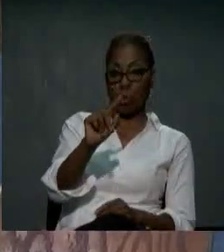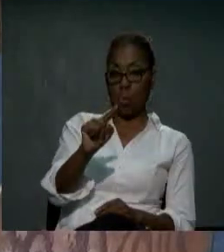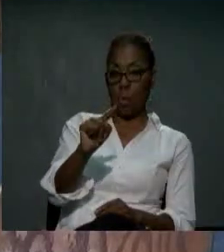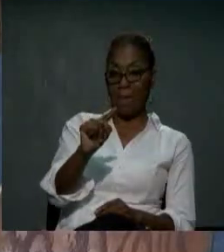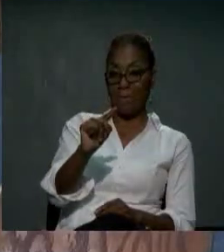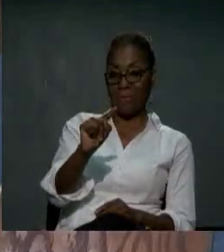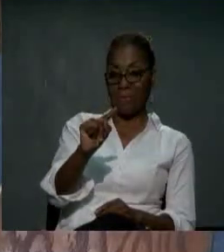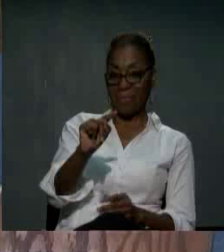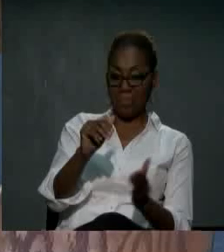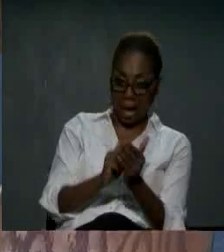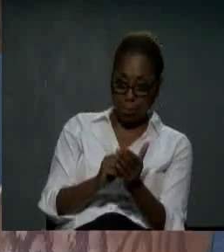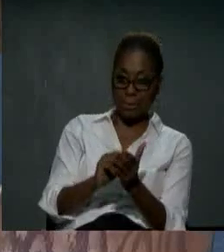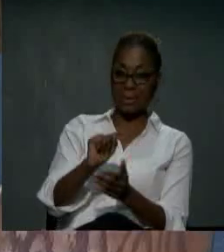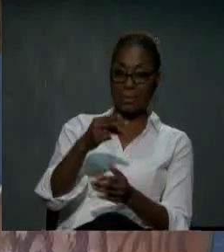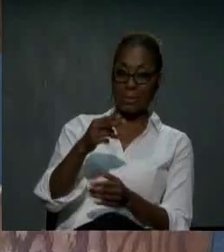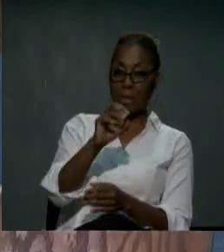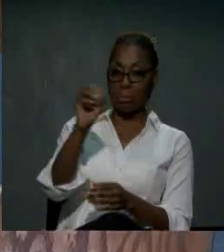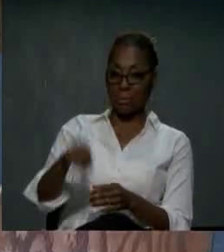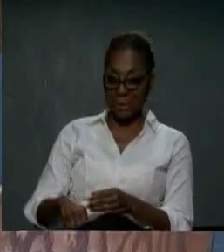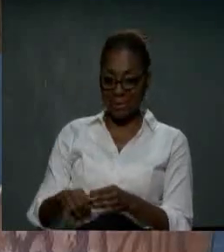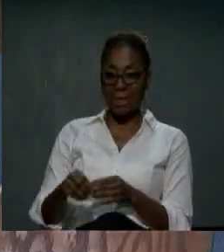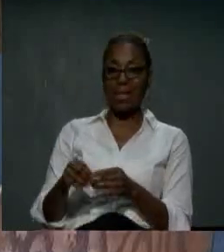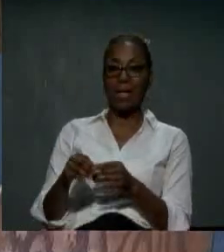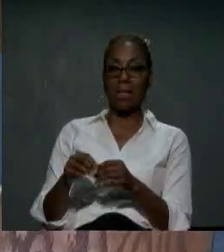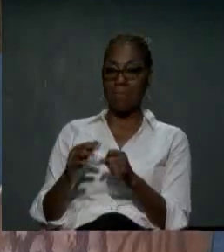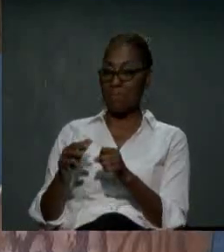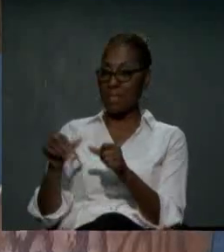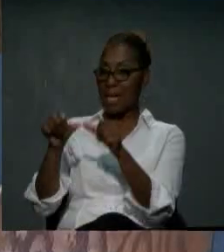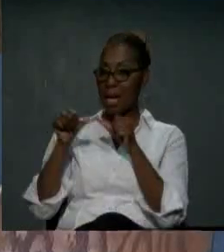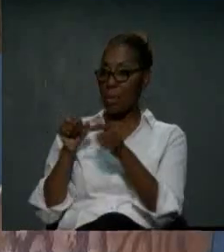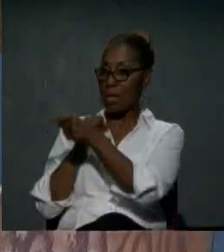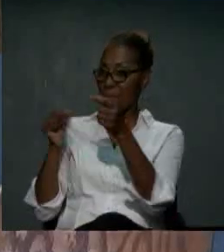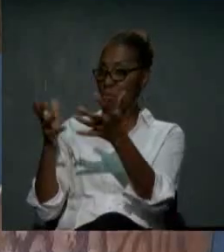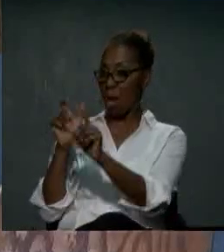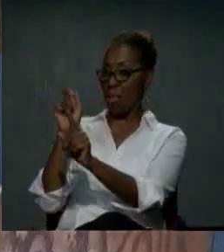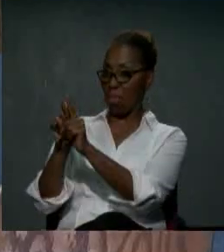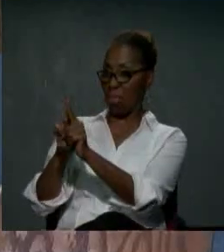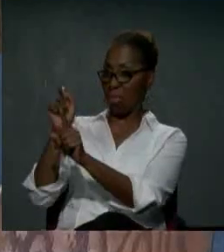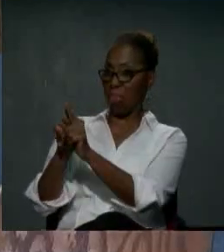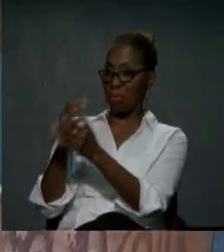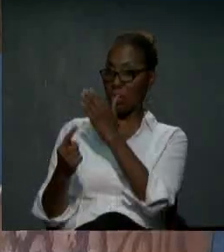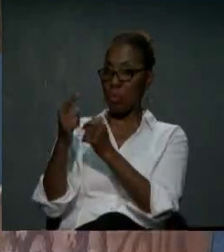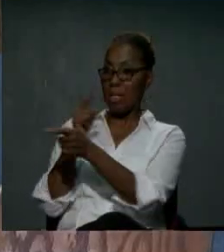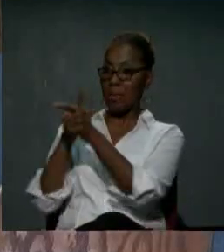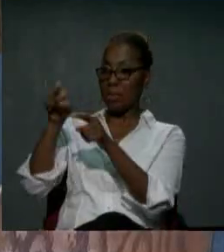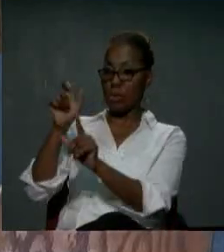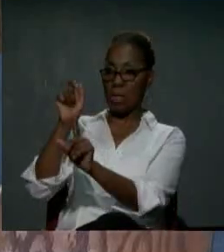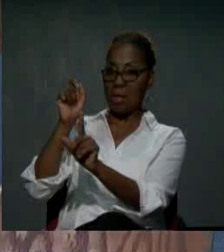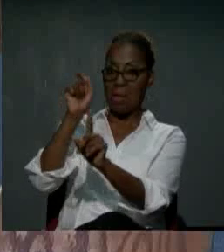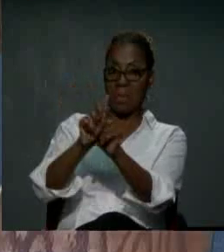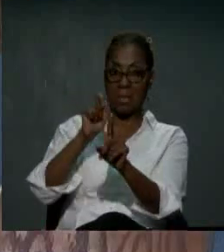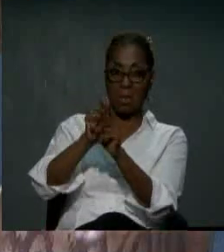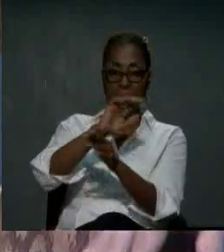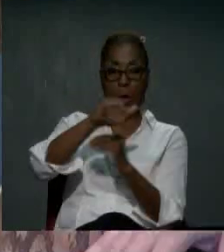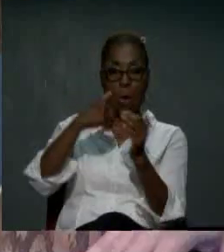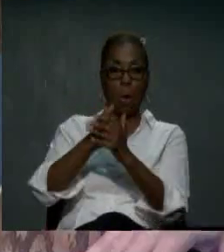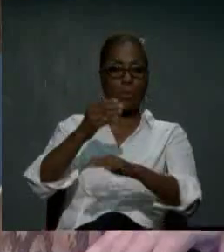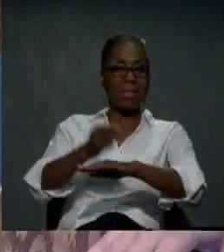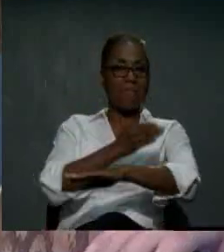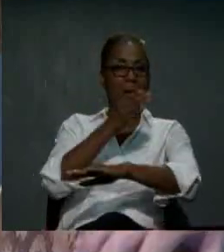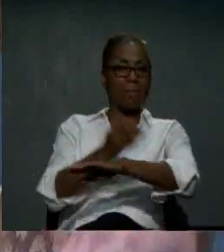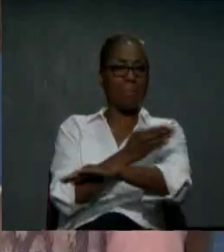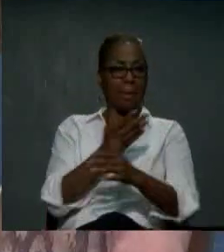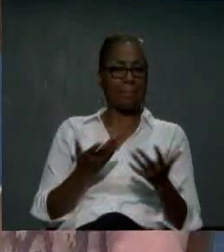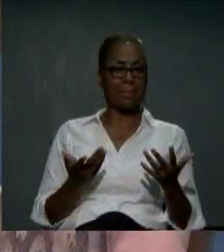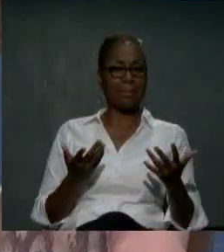2/1000% of the entire area. Now, if they want to pick on somebody, they should pick on all the developments